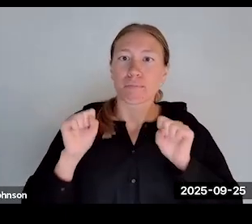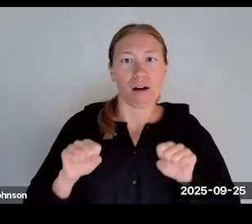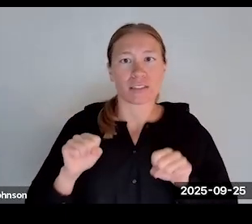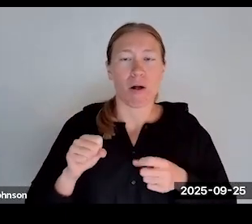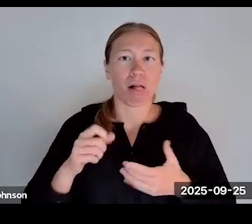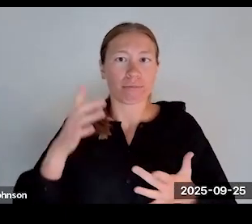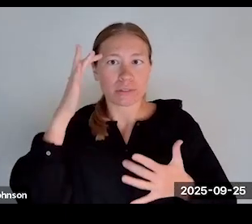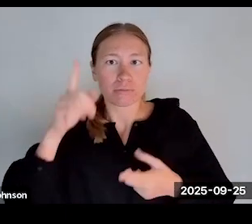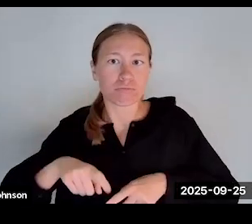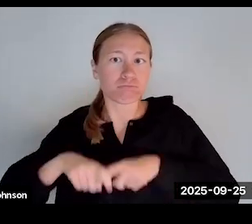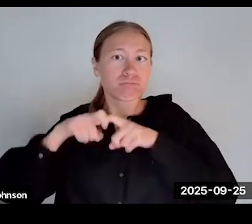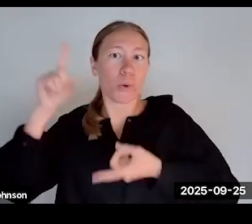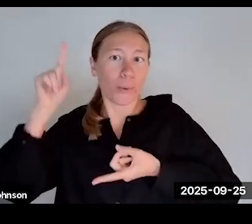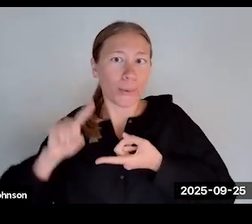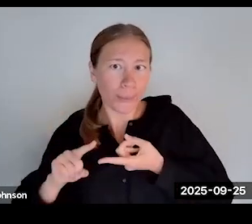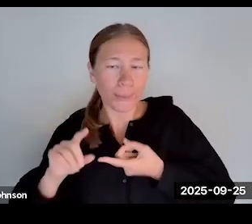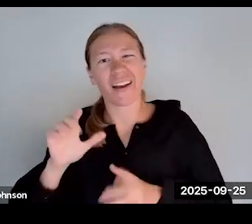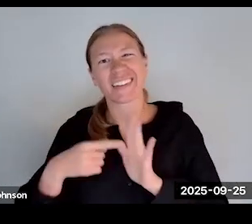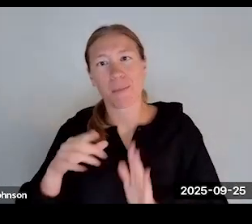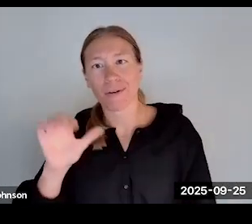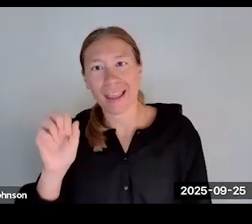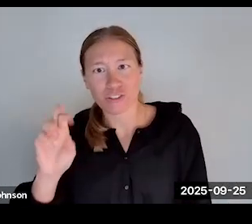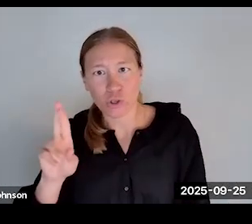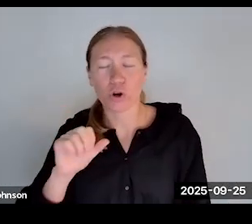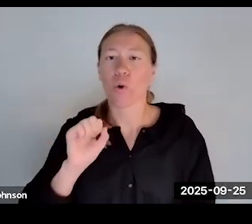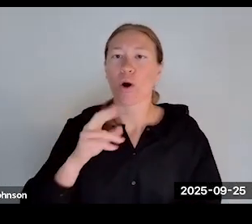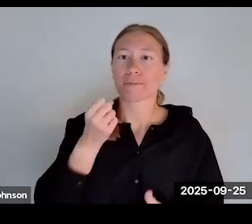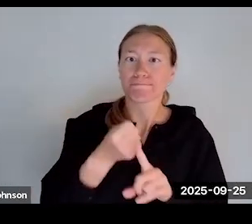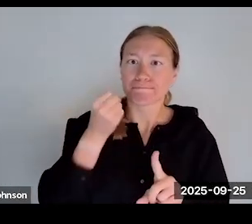cancer, or during an episodic flare of depression